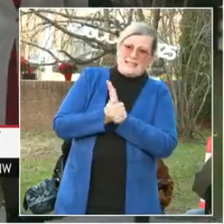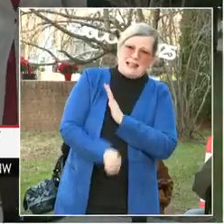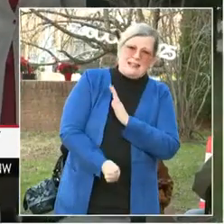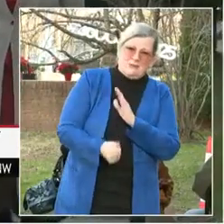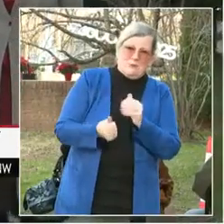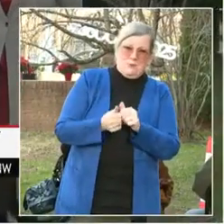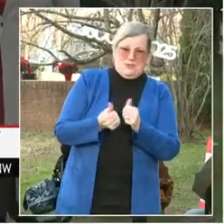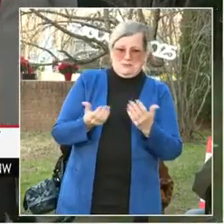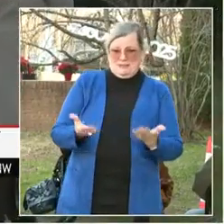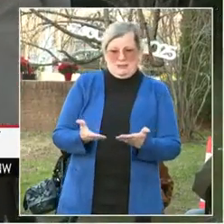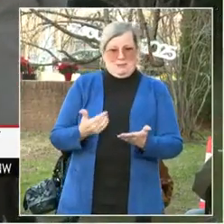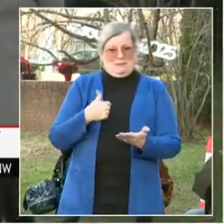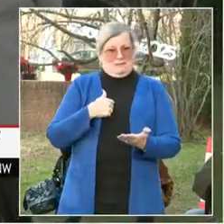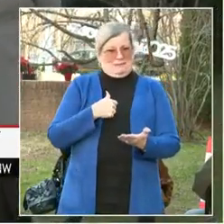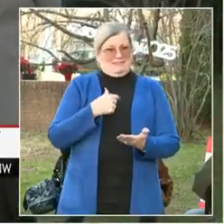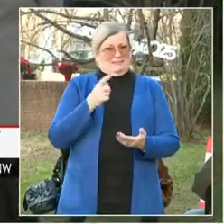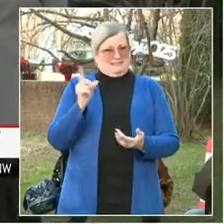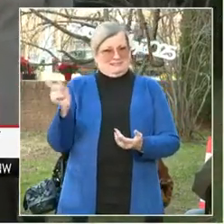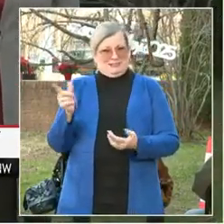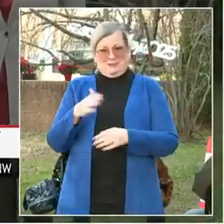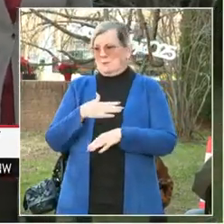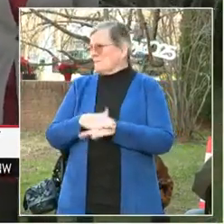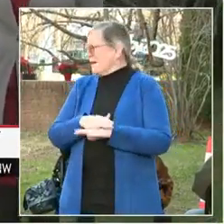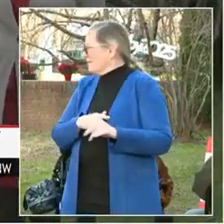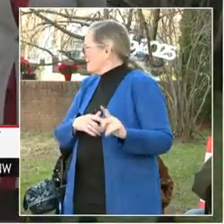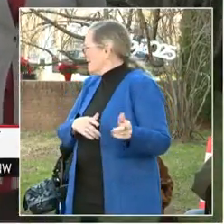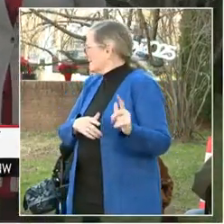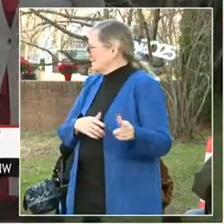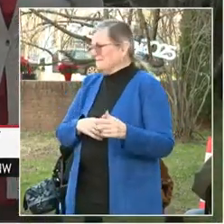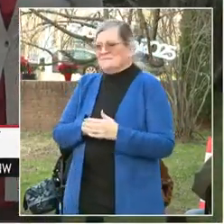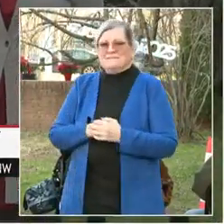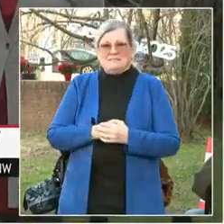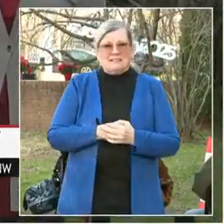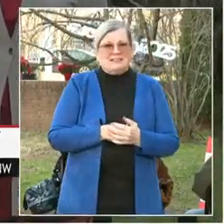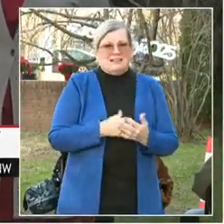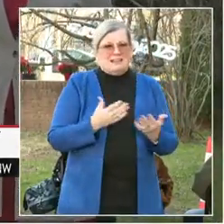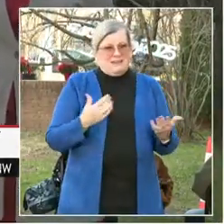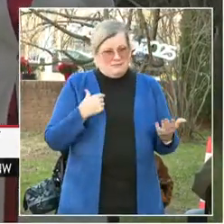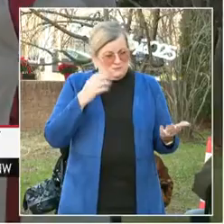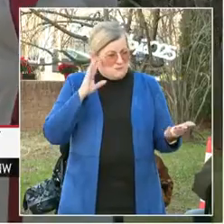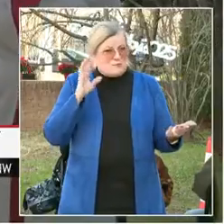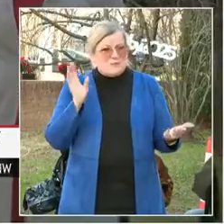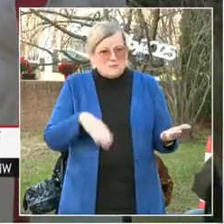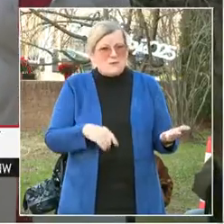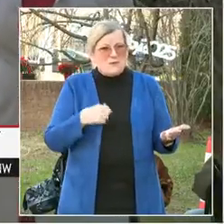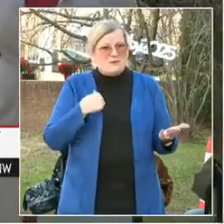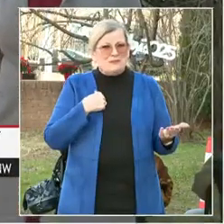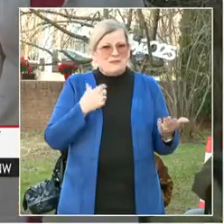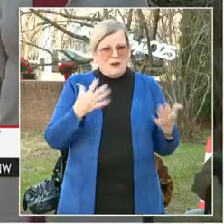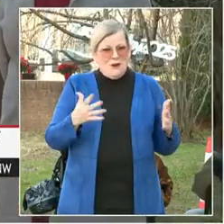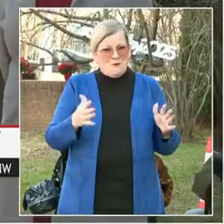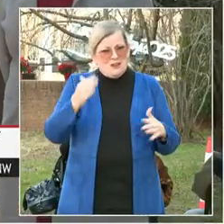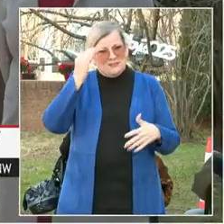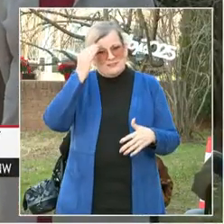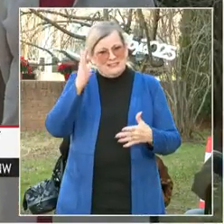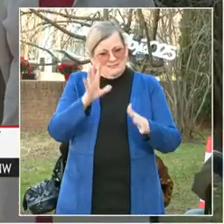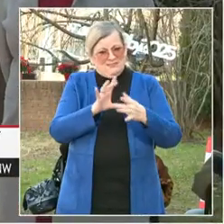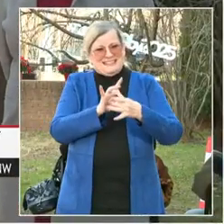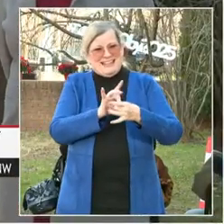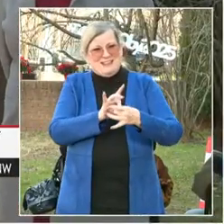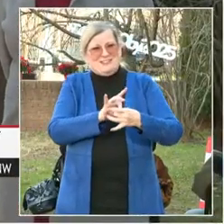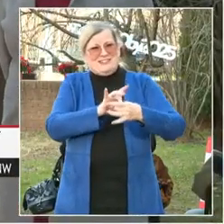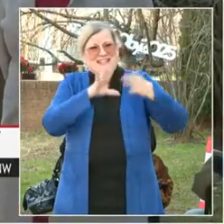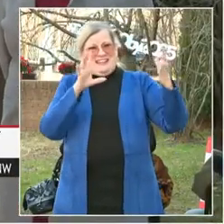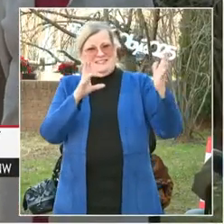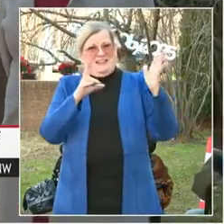priorities, often at the same time. Some of you may remember the day that we released both a public review draft of the comp plan and the housing equity report